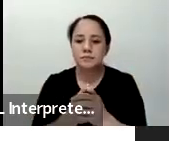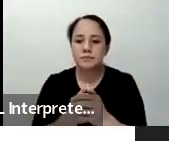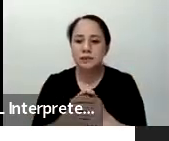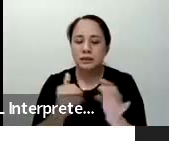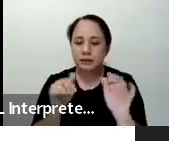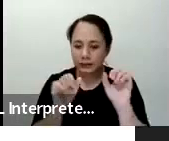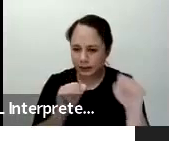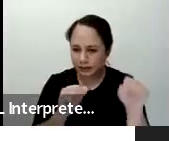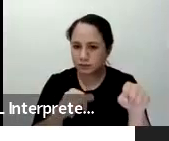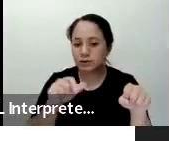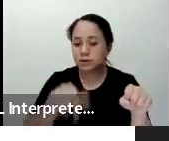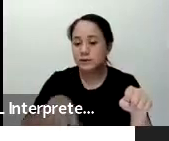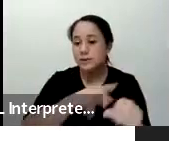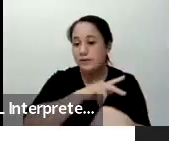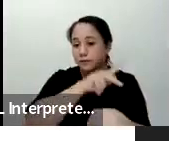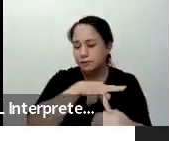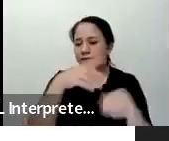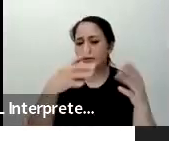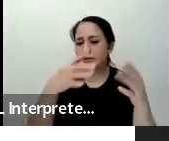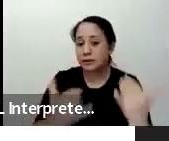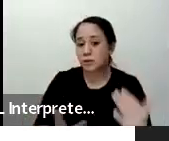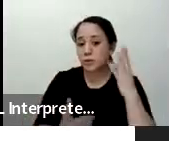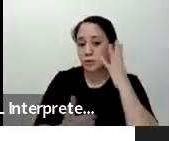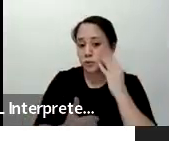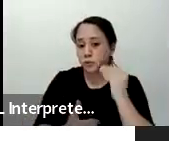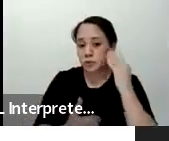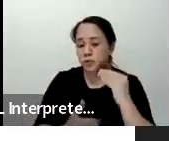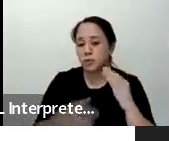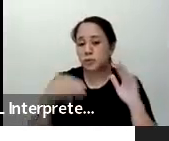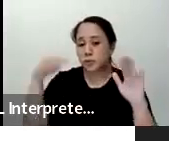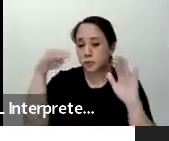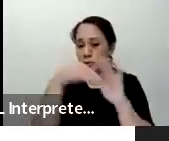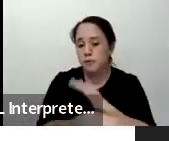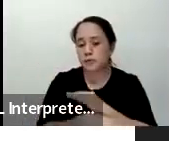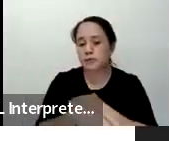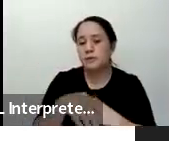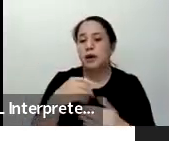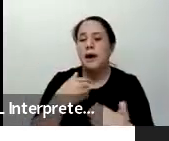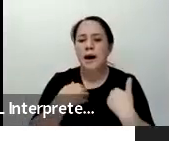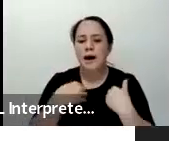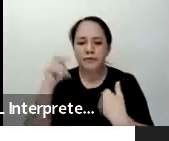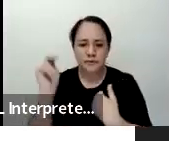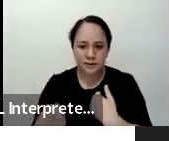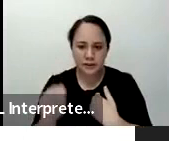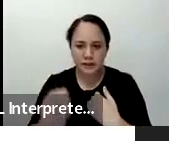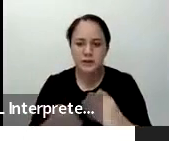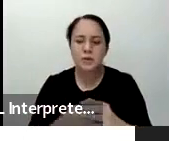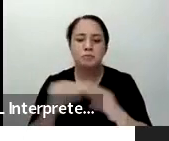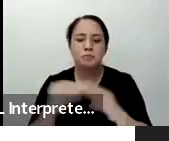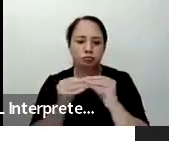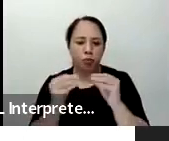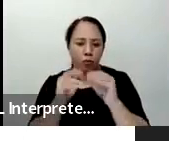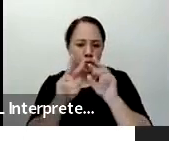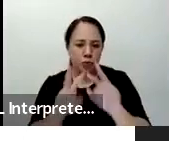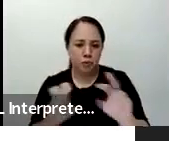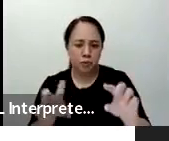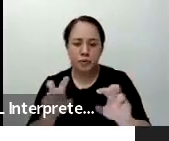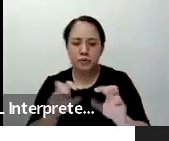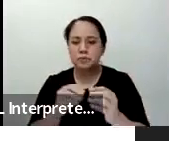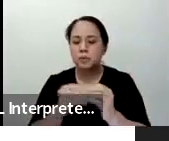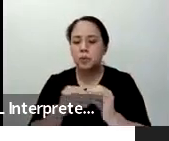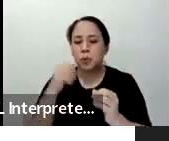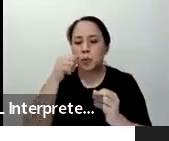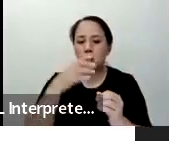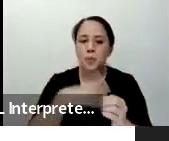though the Philippines is currently experiencing a decline in births at present, there is a need to further study and investigate women's